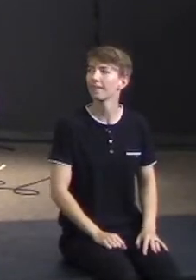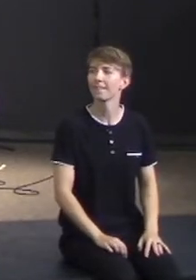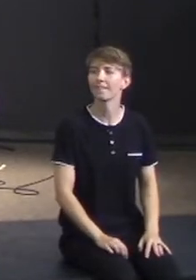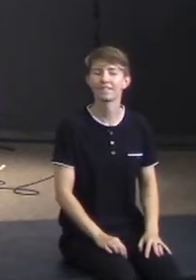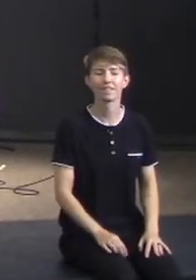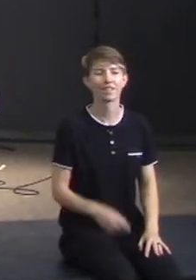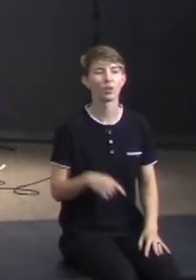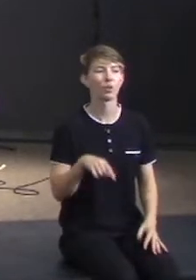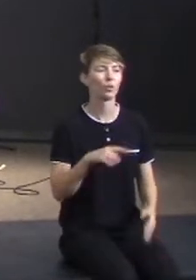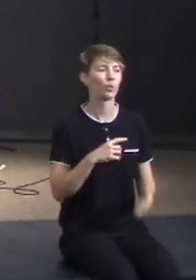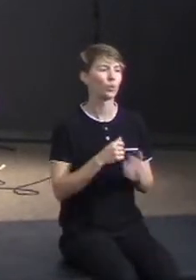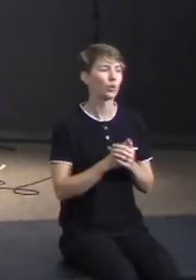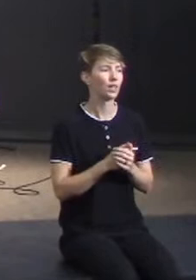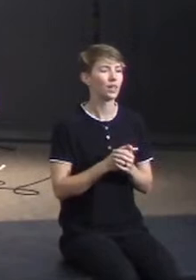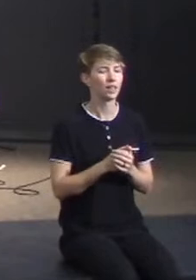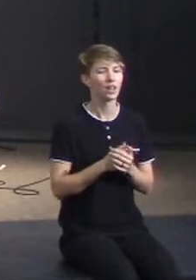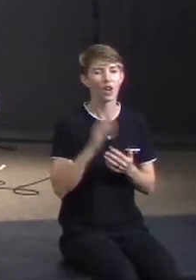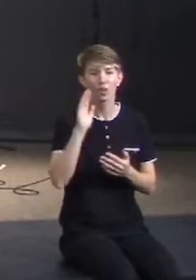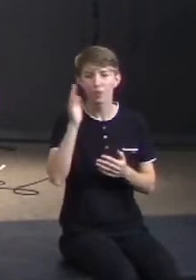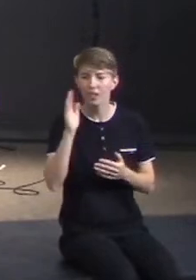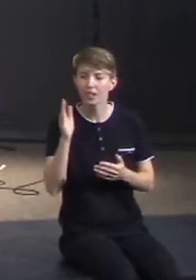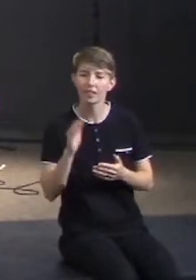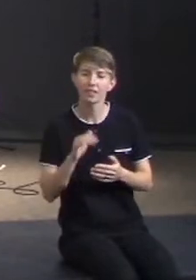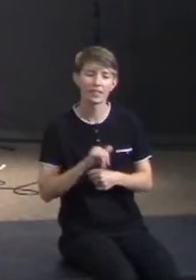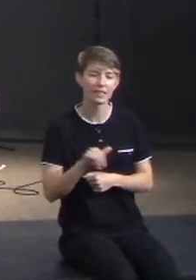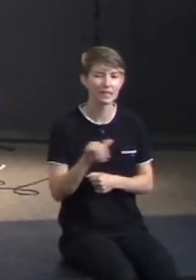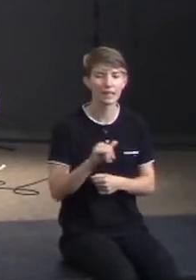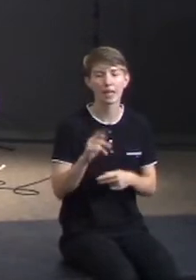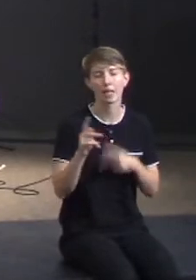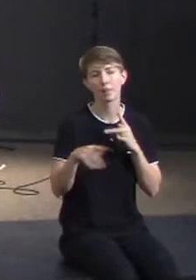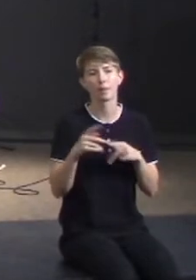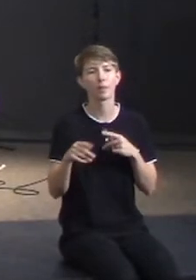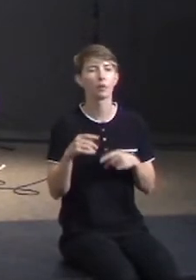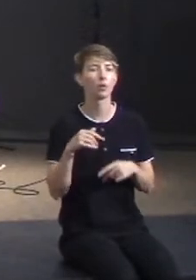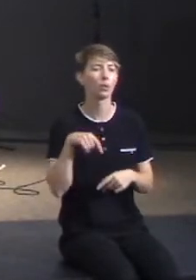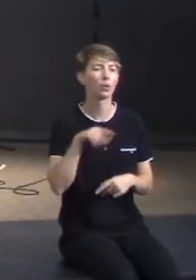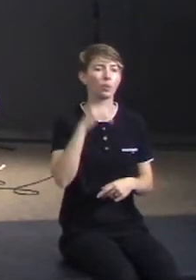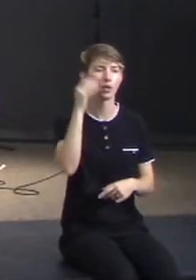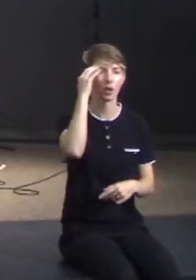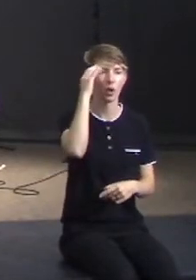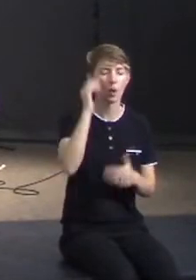We greet the same people because we know how they're going to respond. We've been doing this a while.